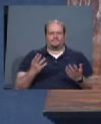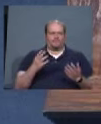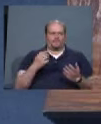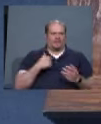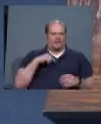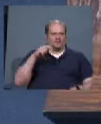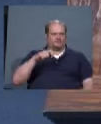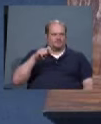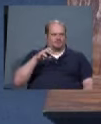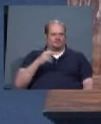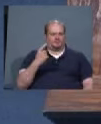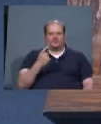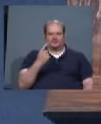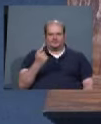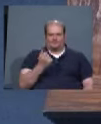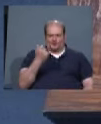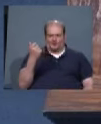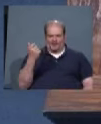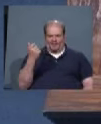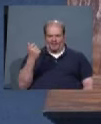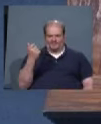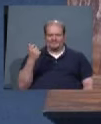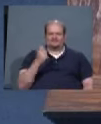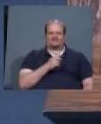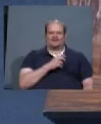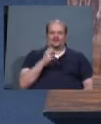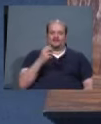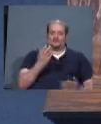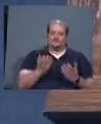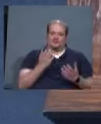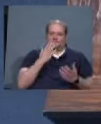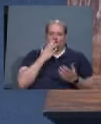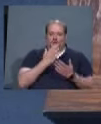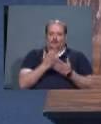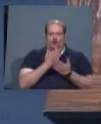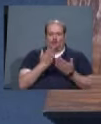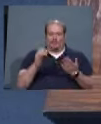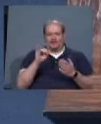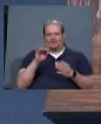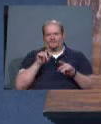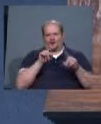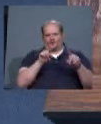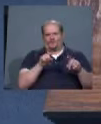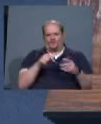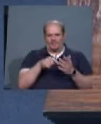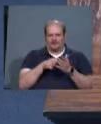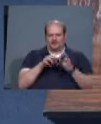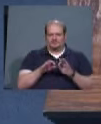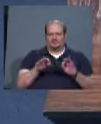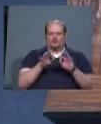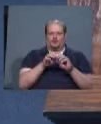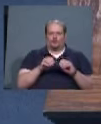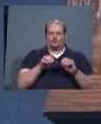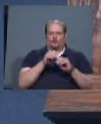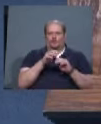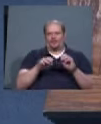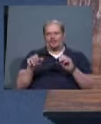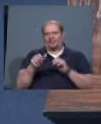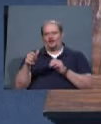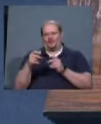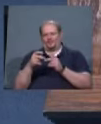I'm supposed to be somewhere else, and might have been a good thing had I gone there, but this is more important to me than the someplace